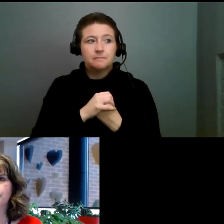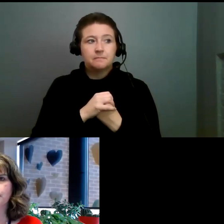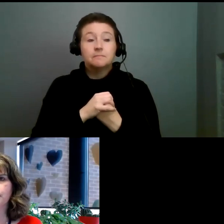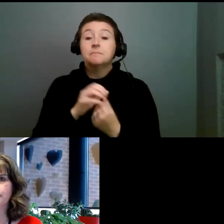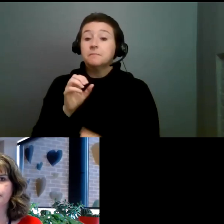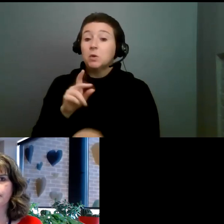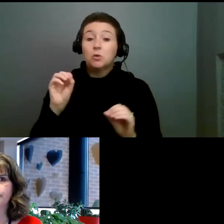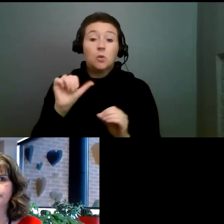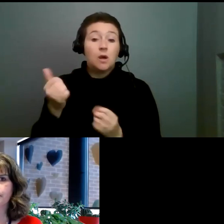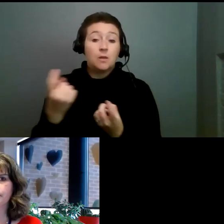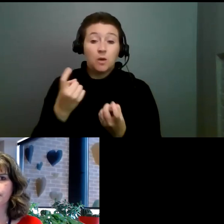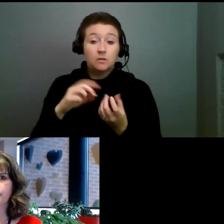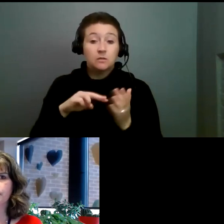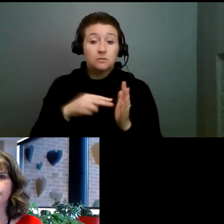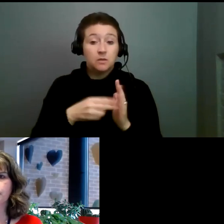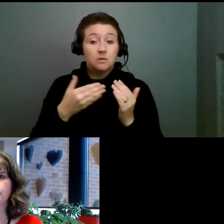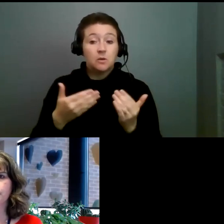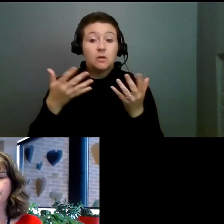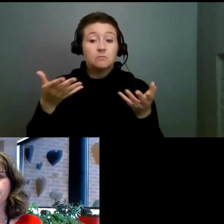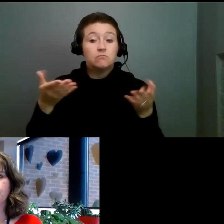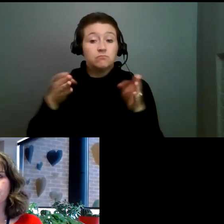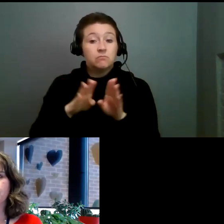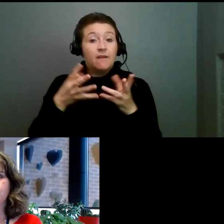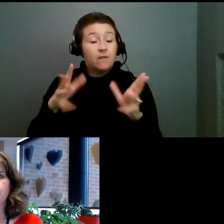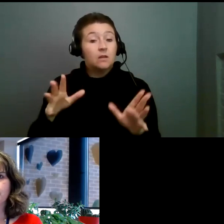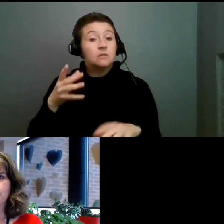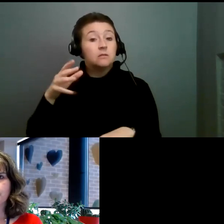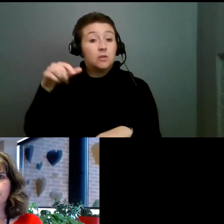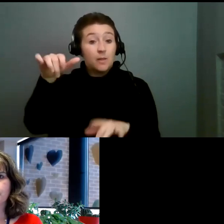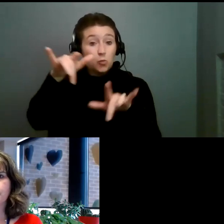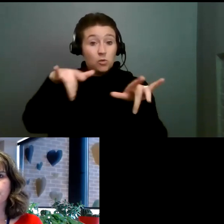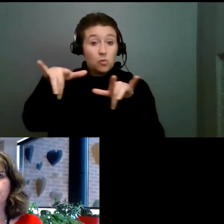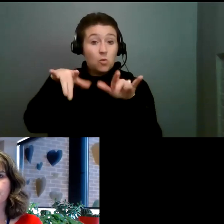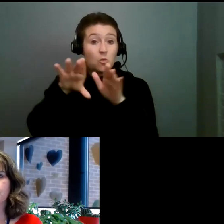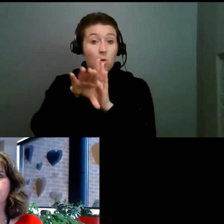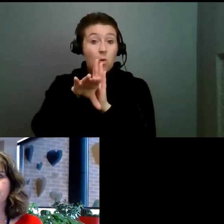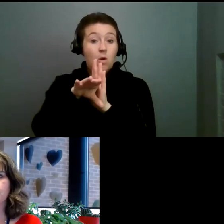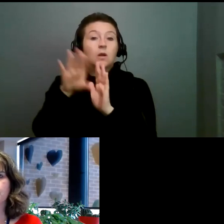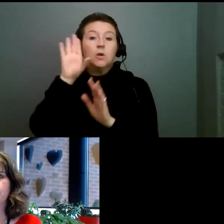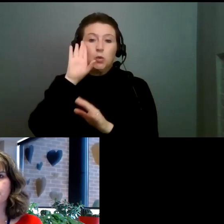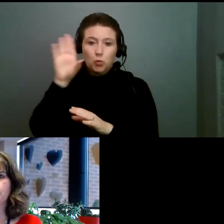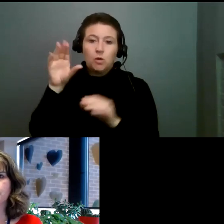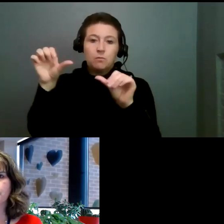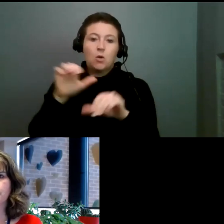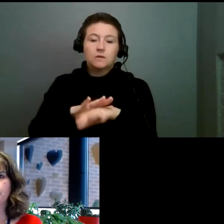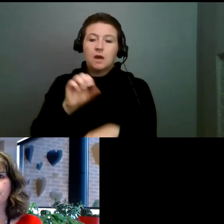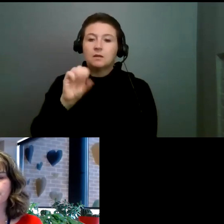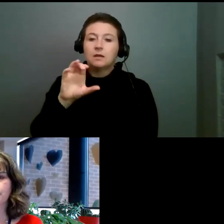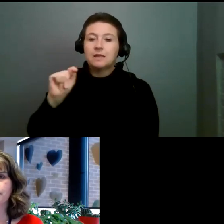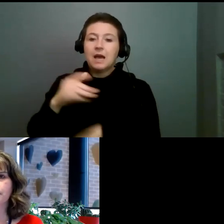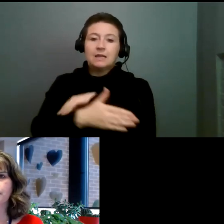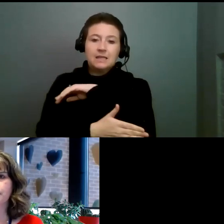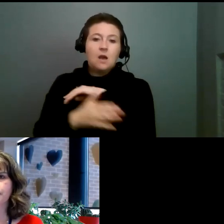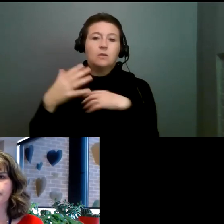Okay, seeing no additional questions, we're going to conclude the briefing. Please know that the recording of this briefing will be posted on the Scott County Health Department's website